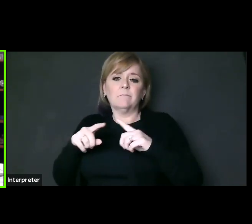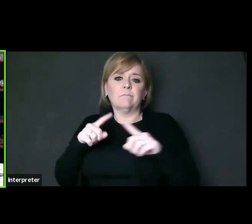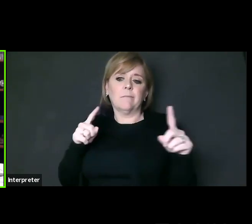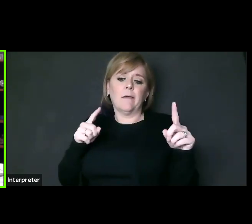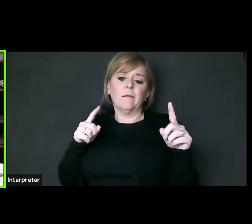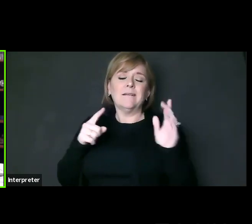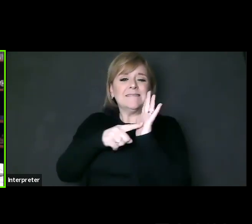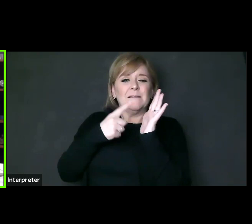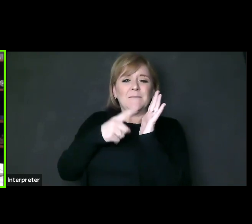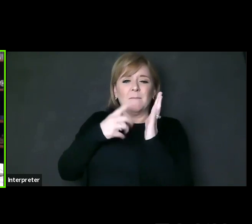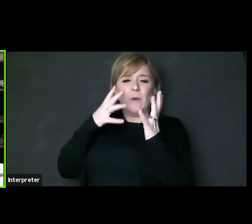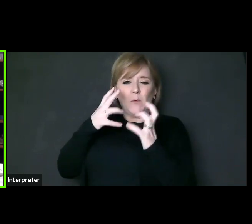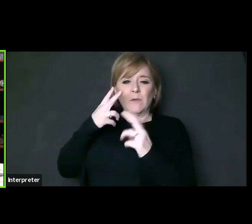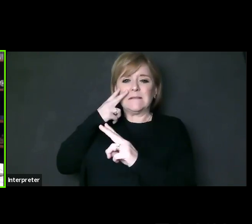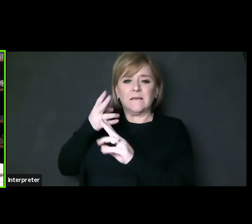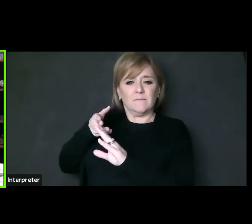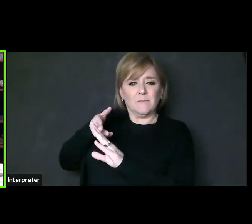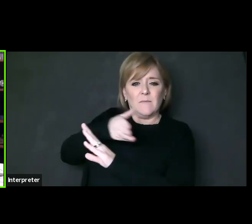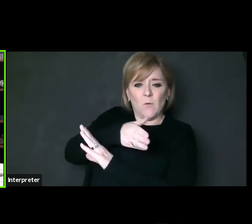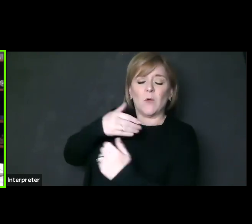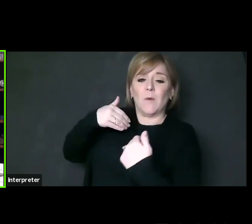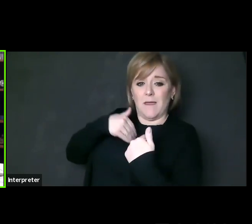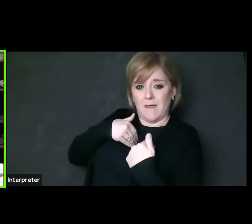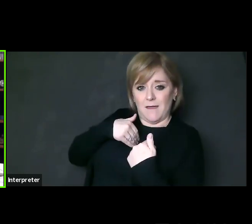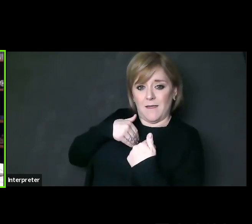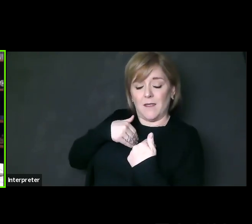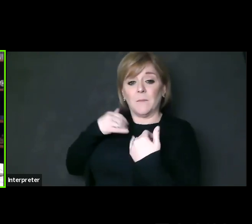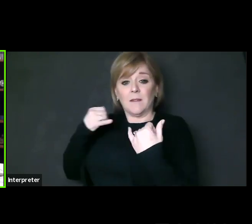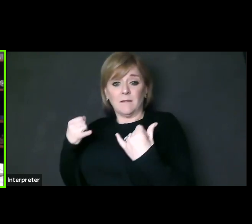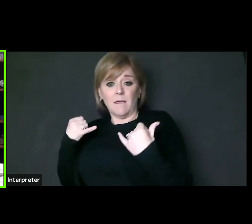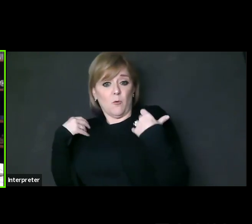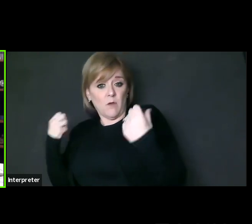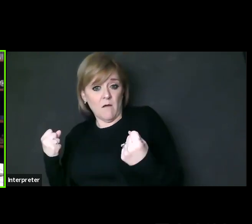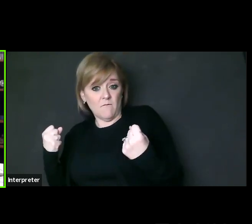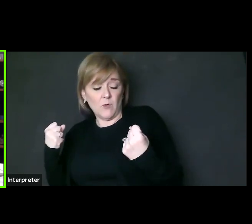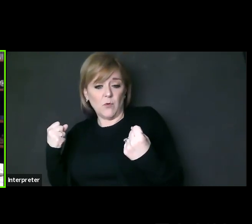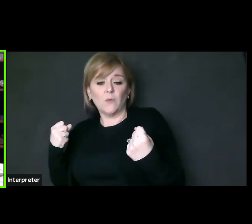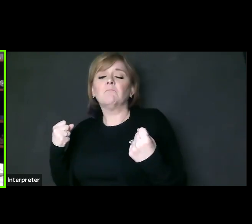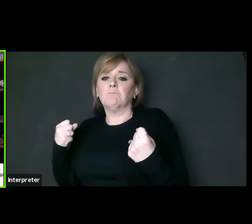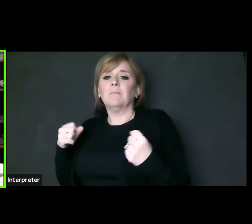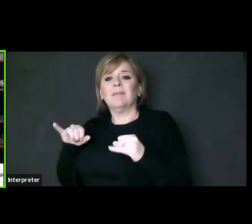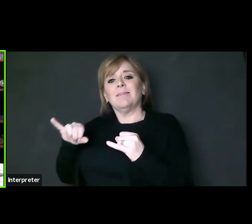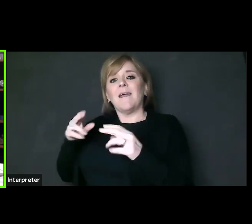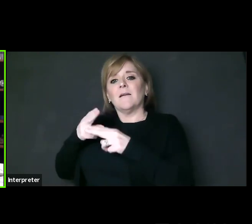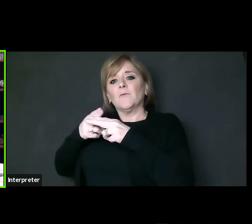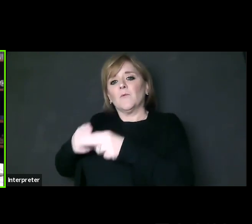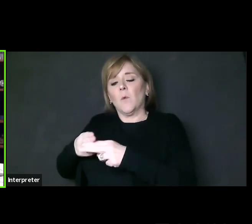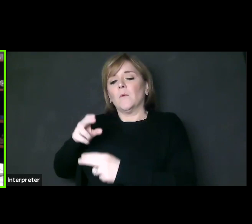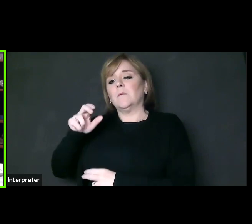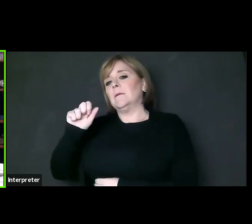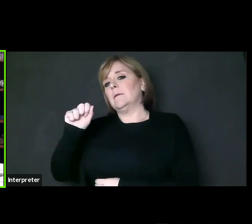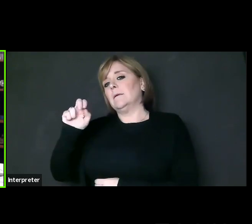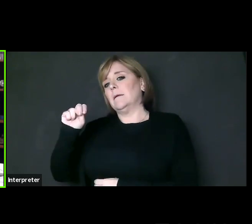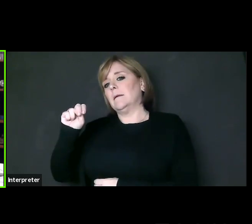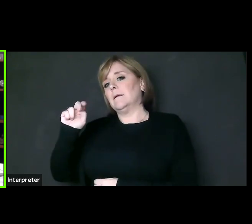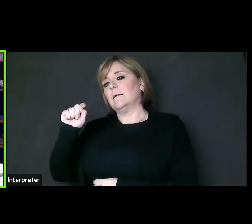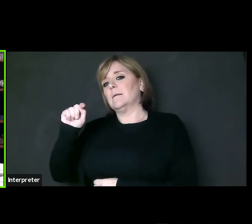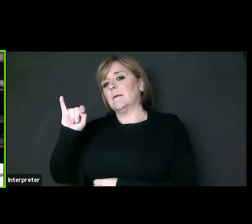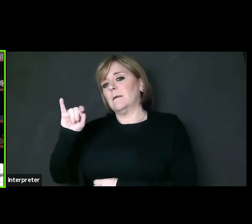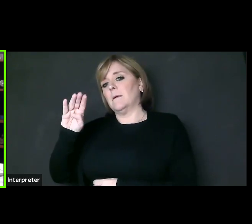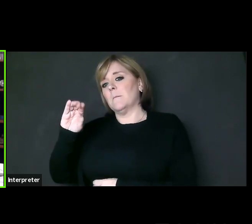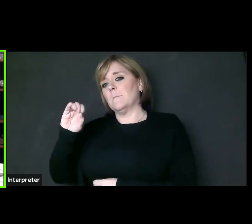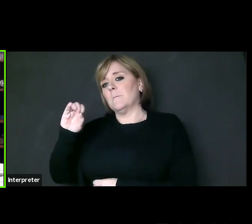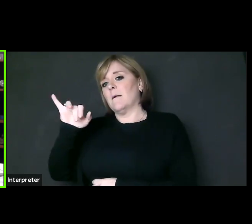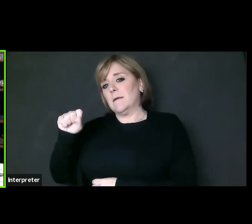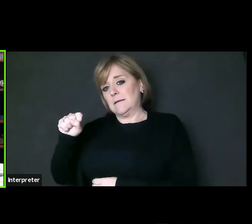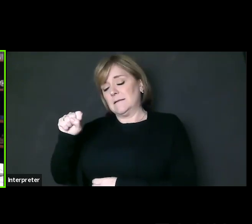to show that you've had the virus or that you've recovered from the virus. And that test is called the antibody test. So we have two types